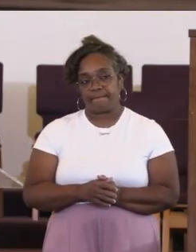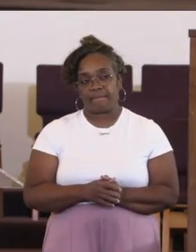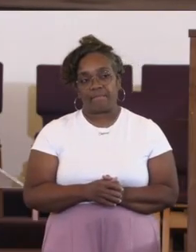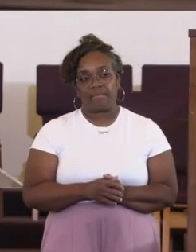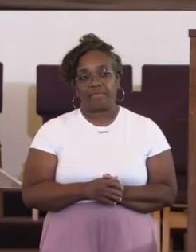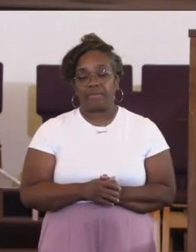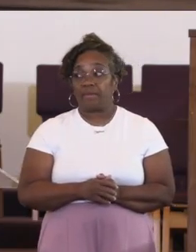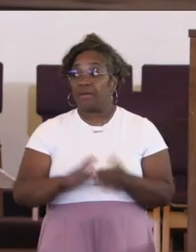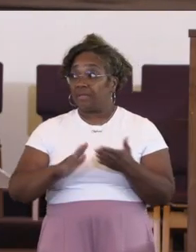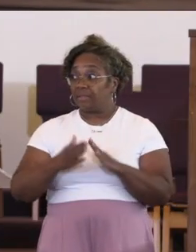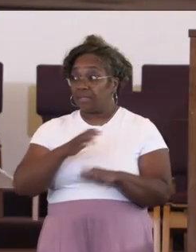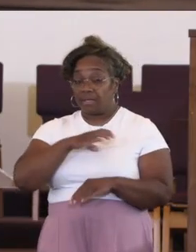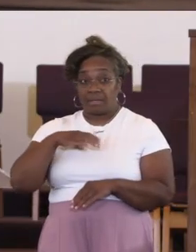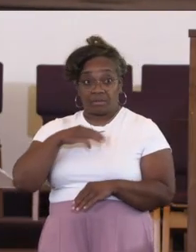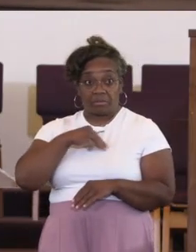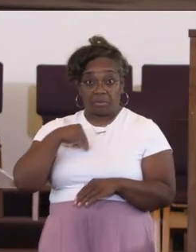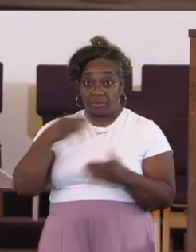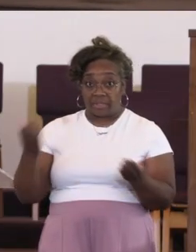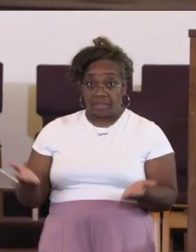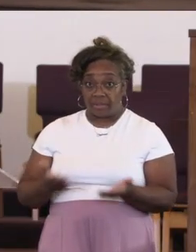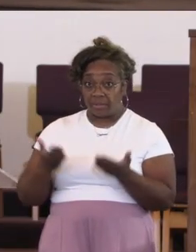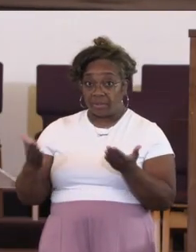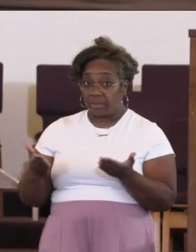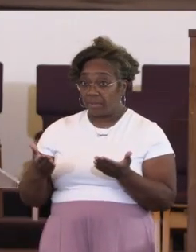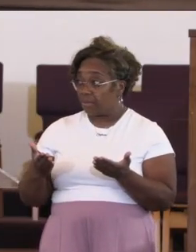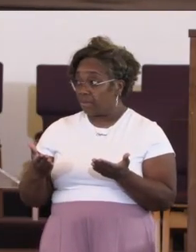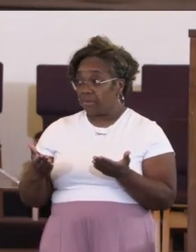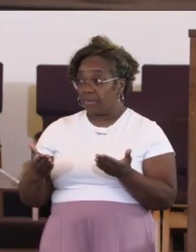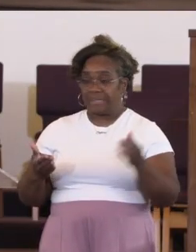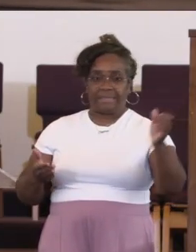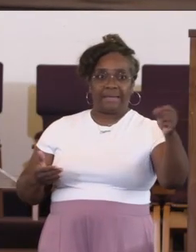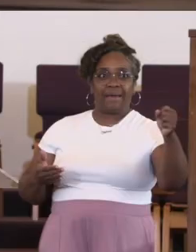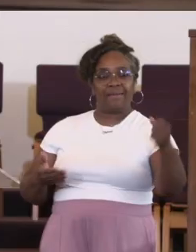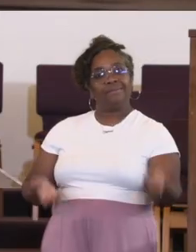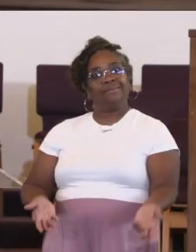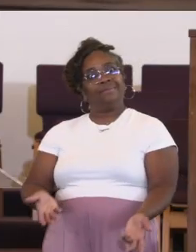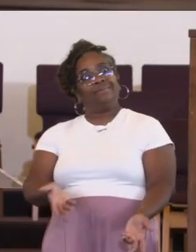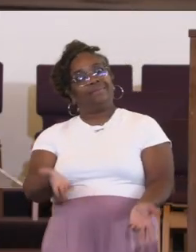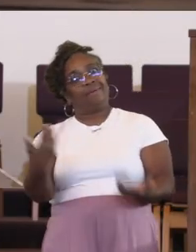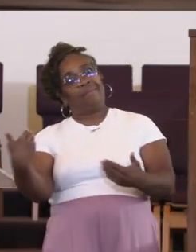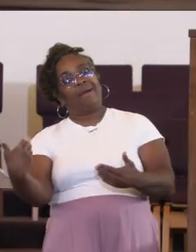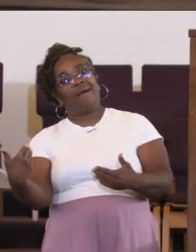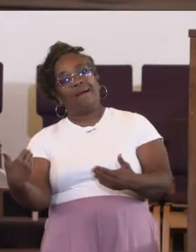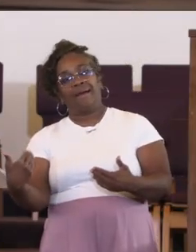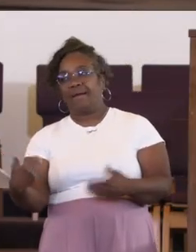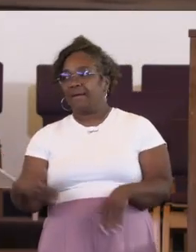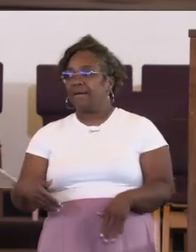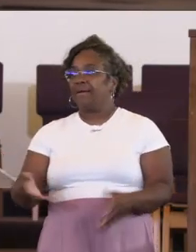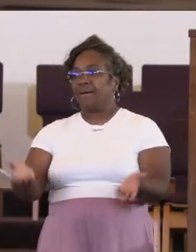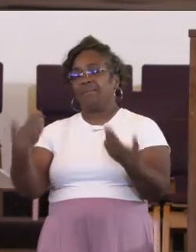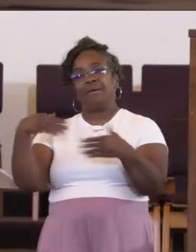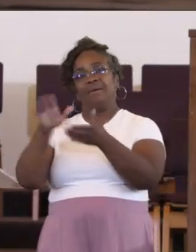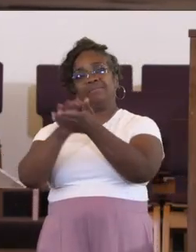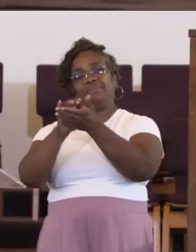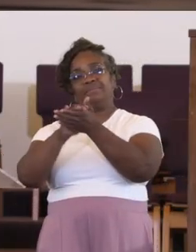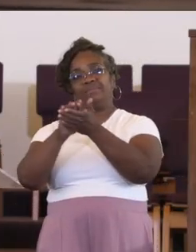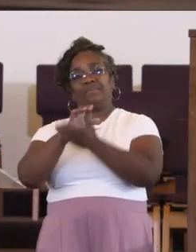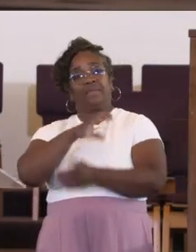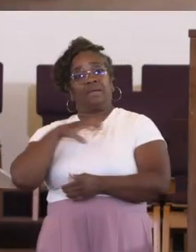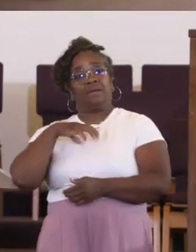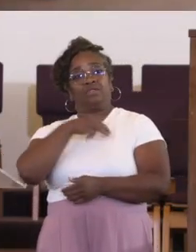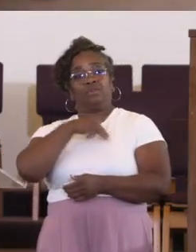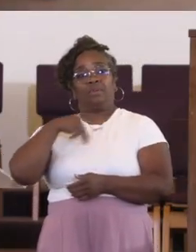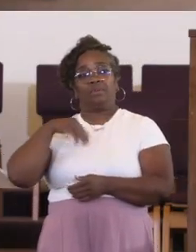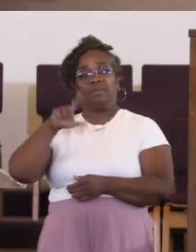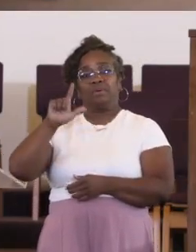Is the city council member here? Well, come on up. So give a big hand to Council Member Letitia Johnson